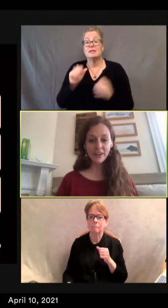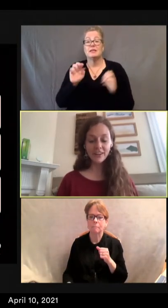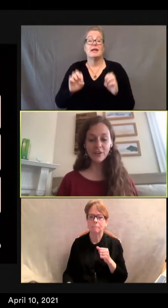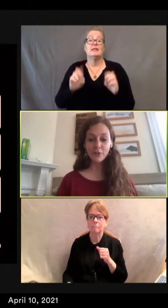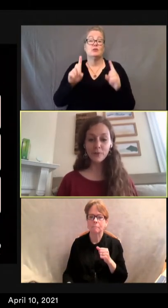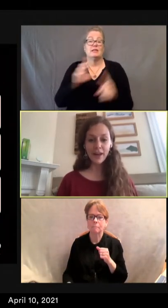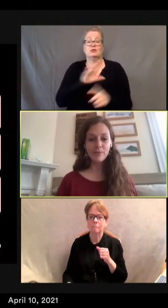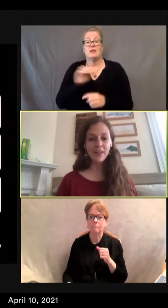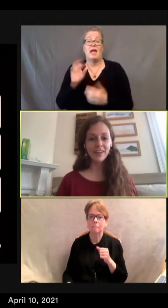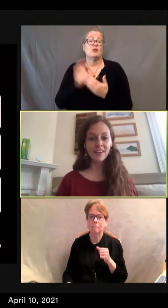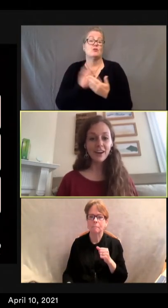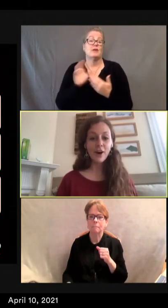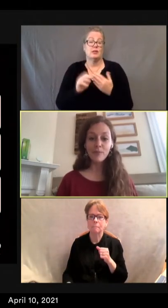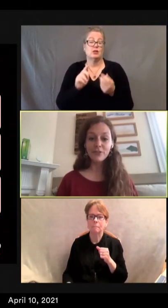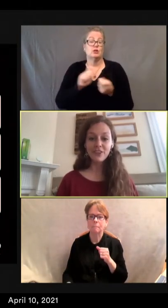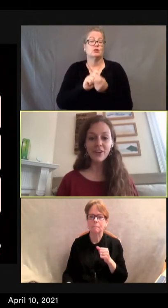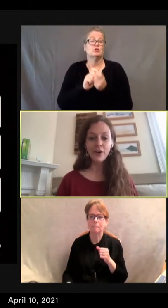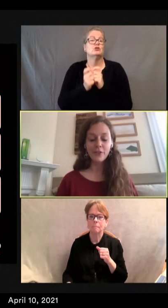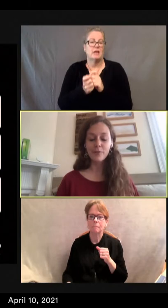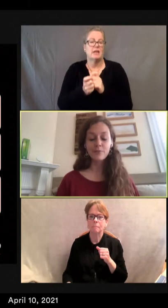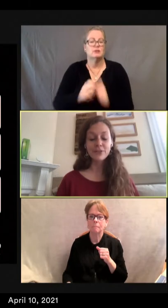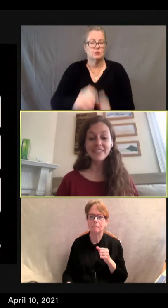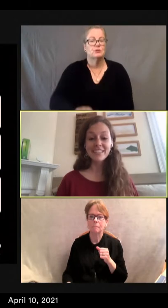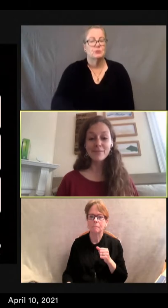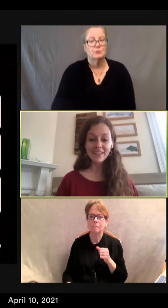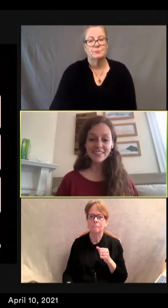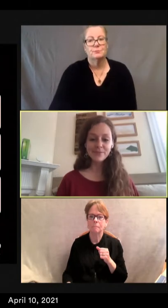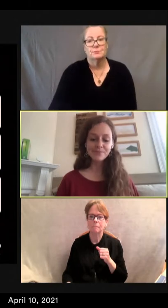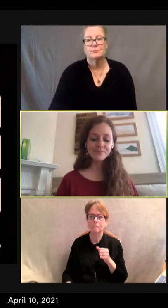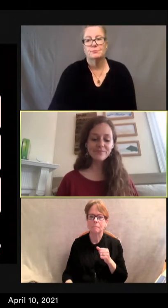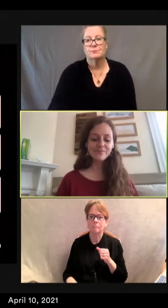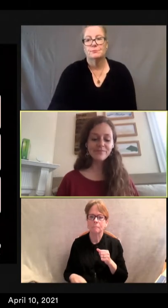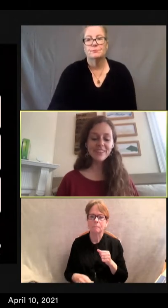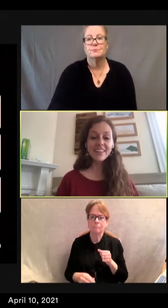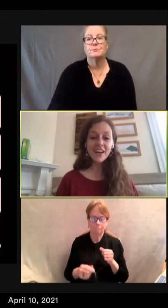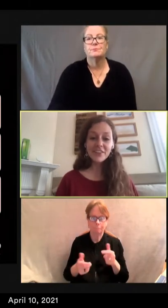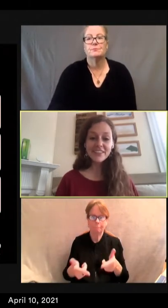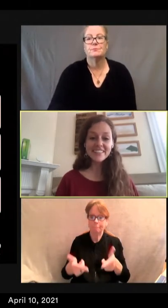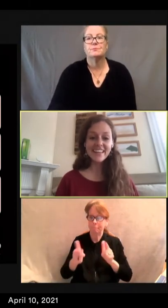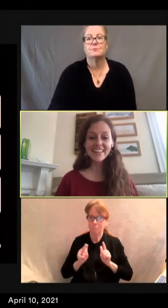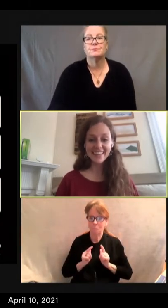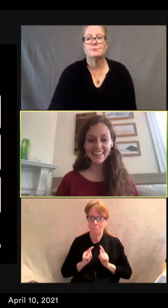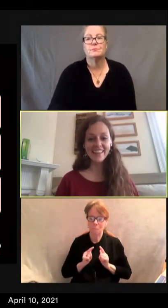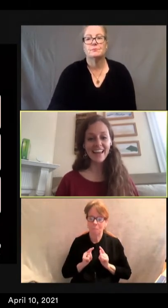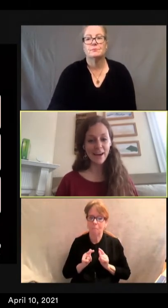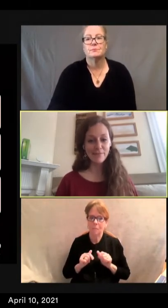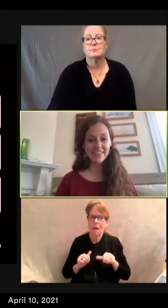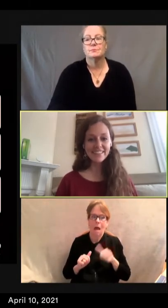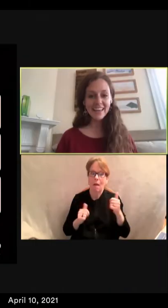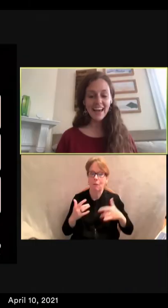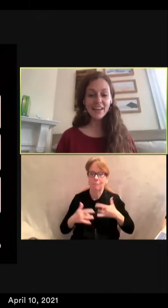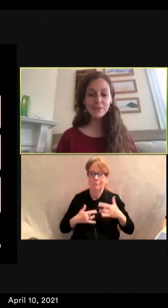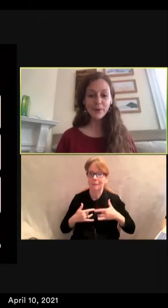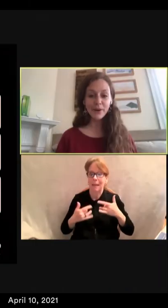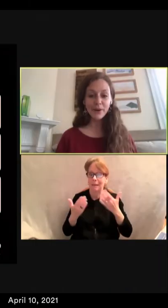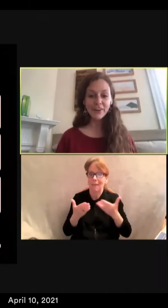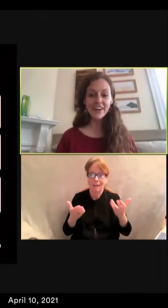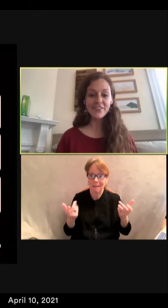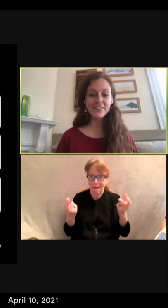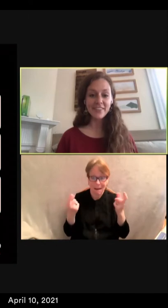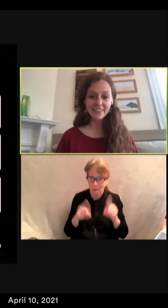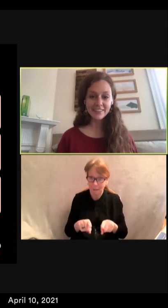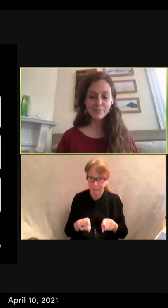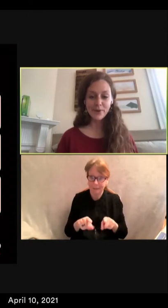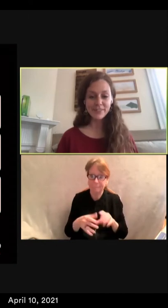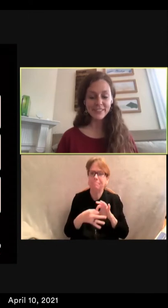our working group had been accomplishing over the preceding months. The other exciting thing that happened as part